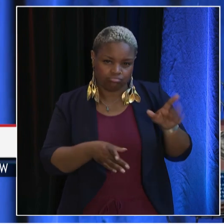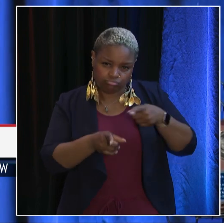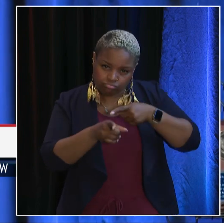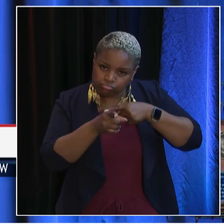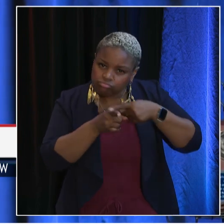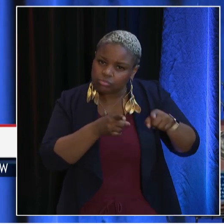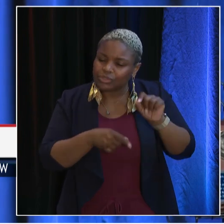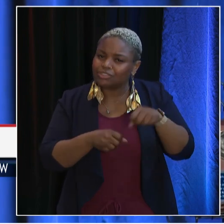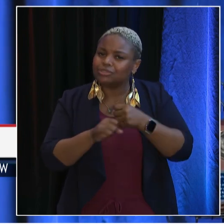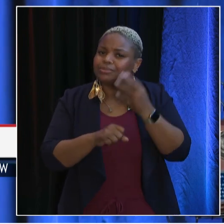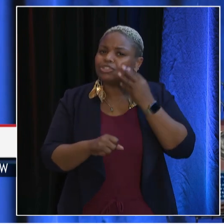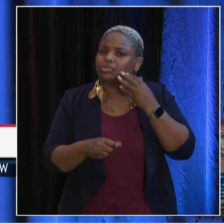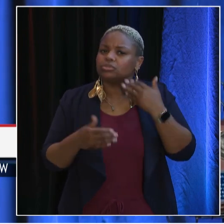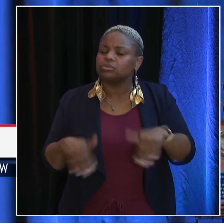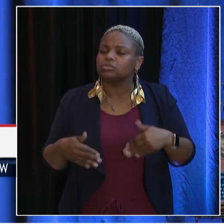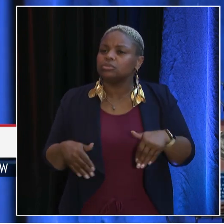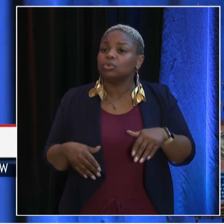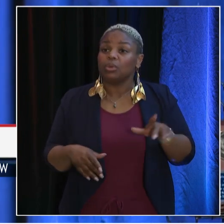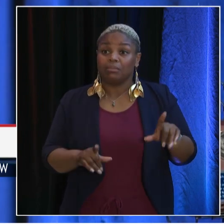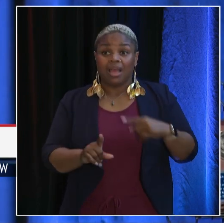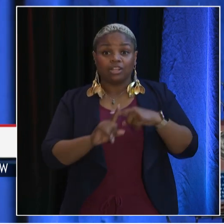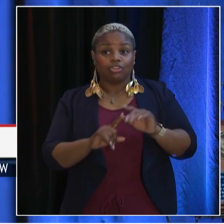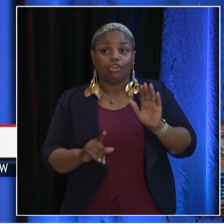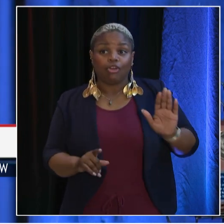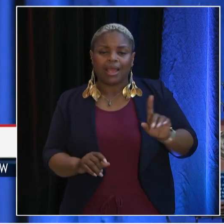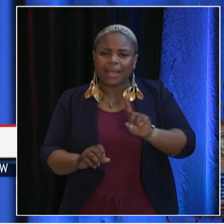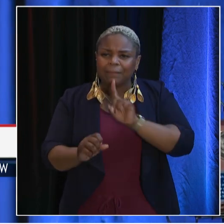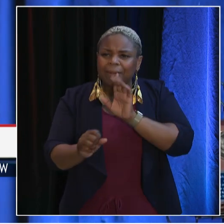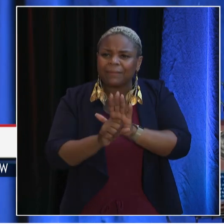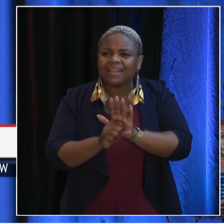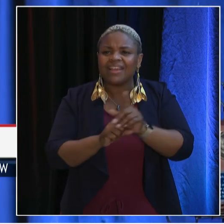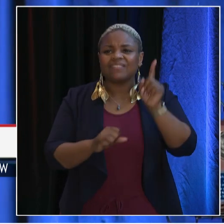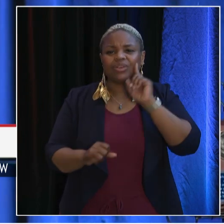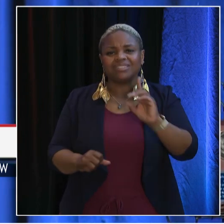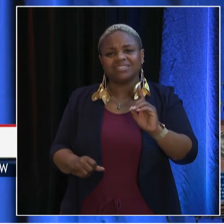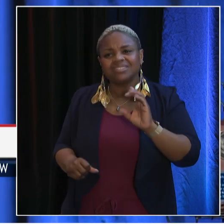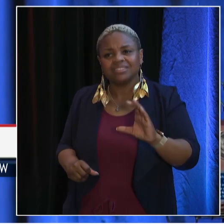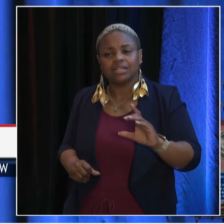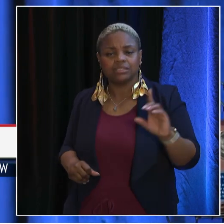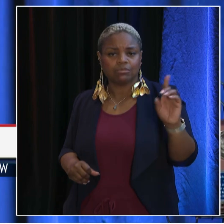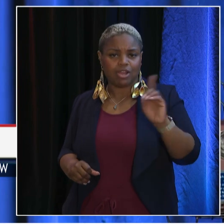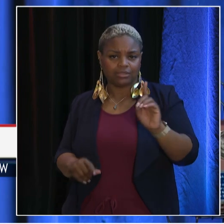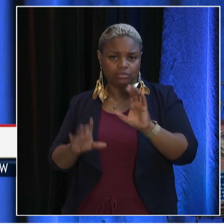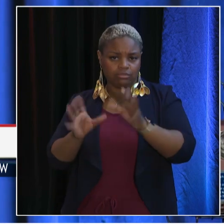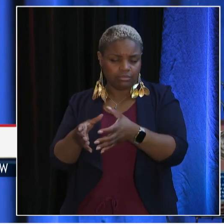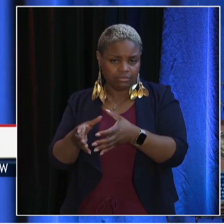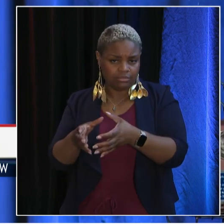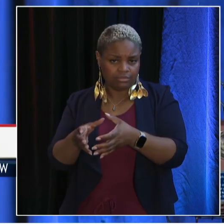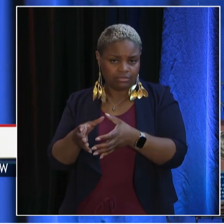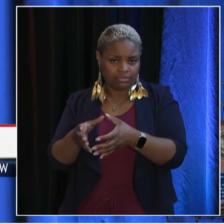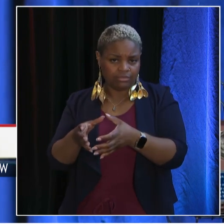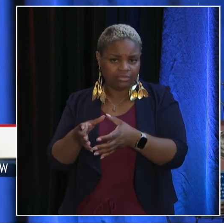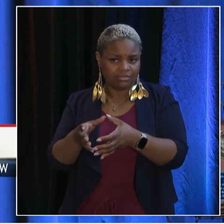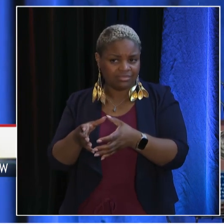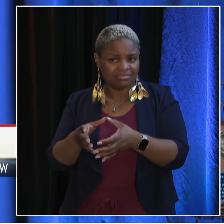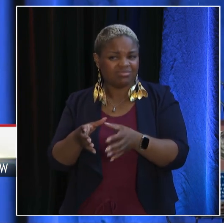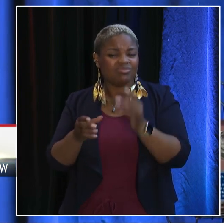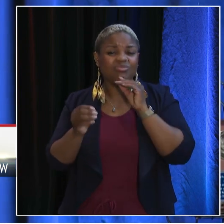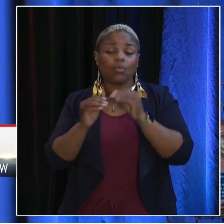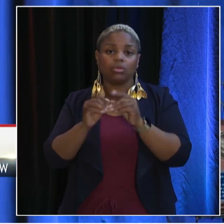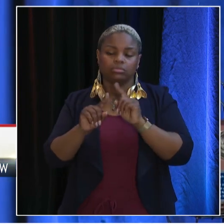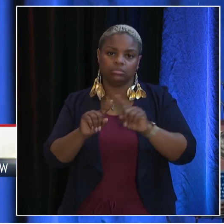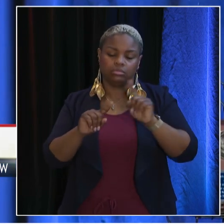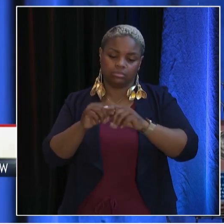stellar commitment to the D.C. Democratic Party. But I think that the things that make her so